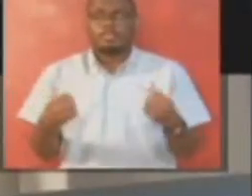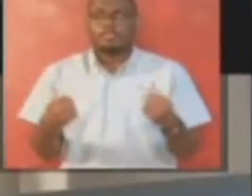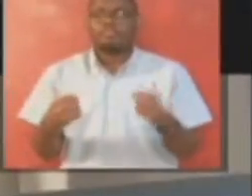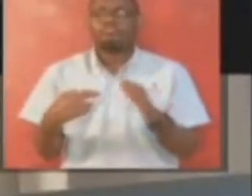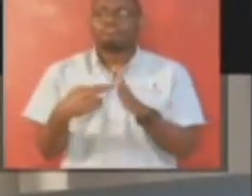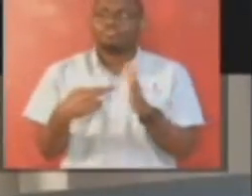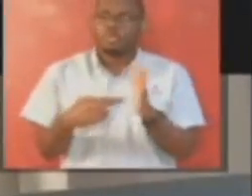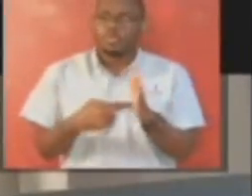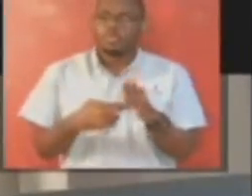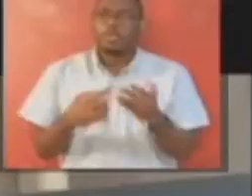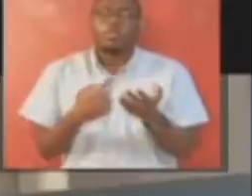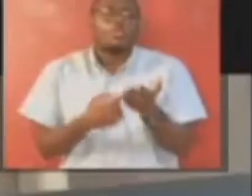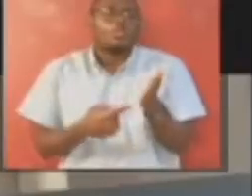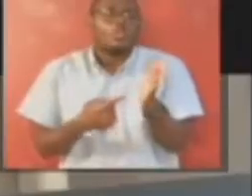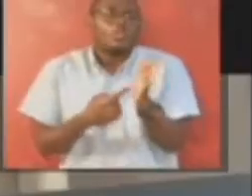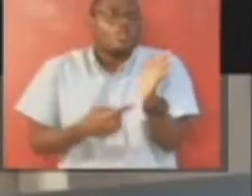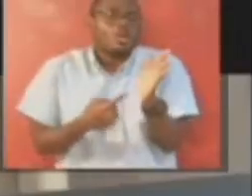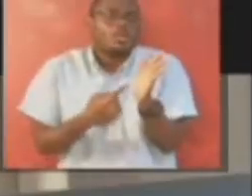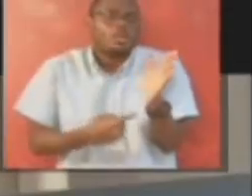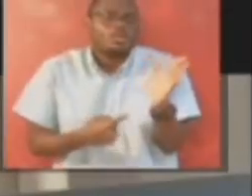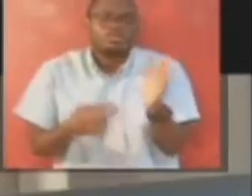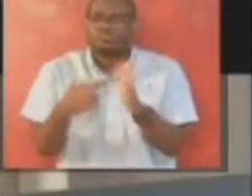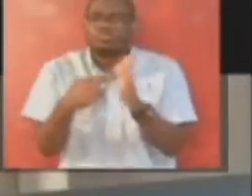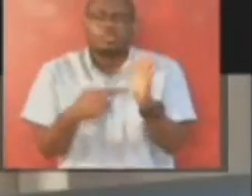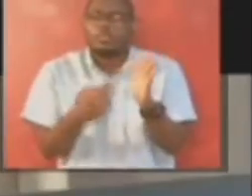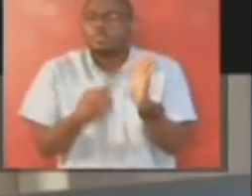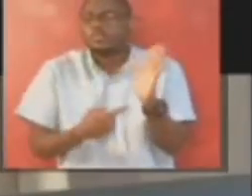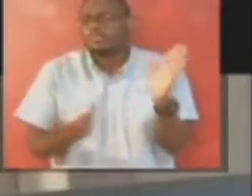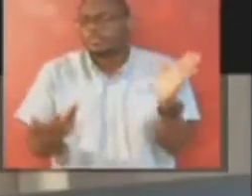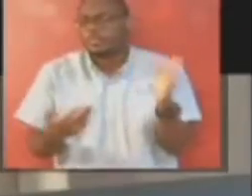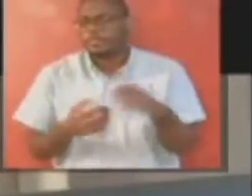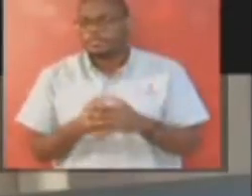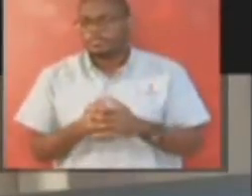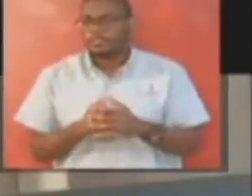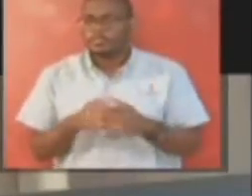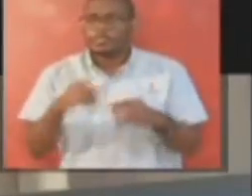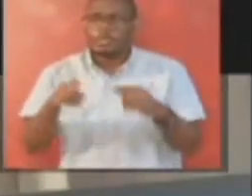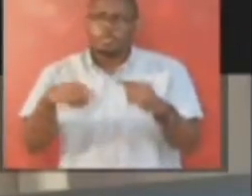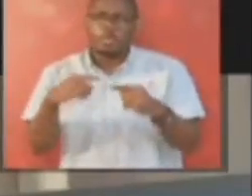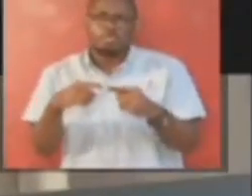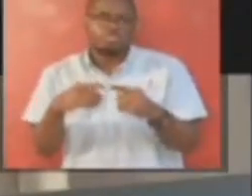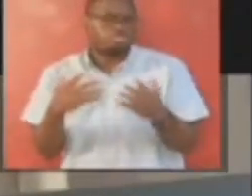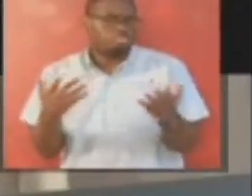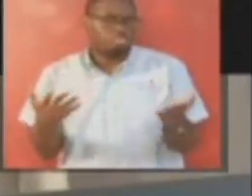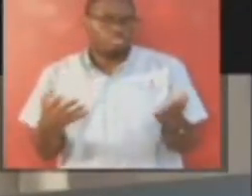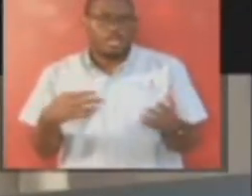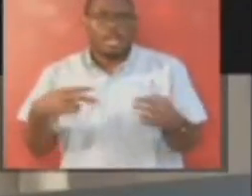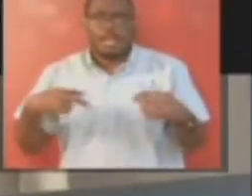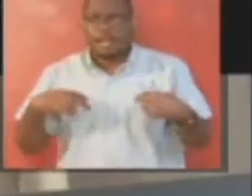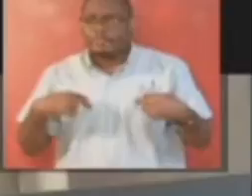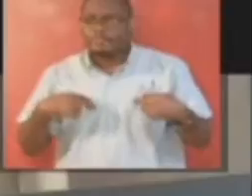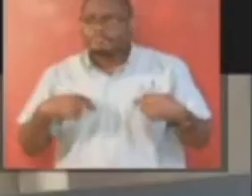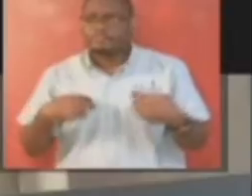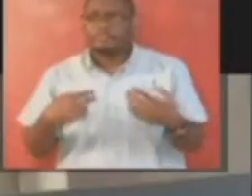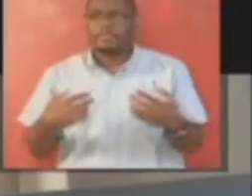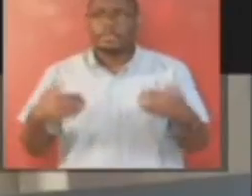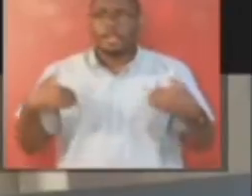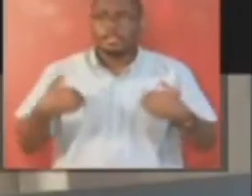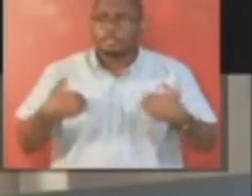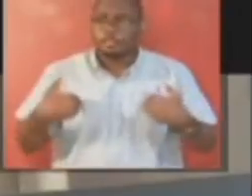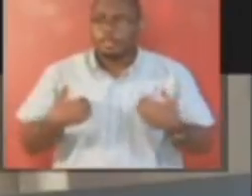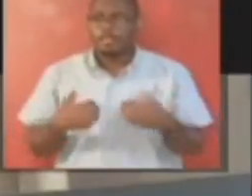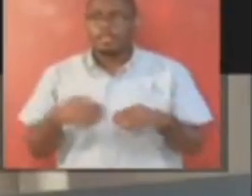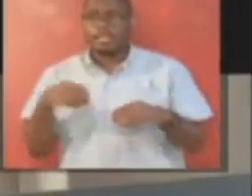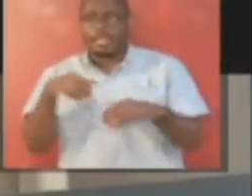be the preferred guidelines for conveying of domesticated animals in private vehicles? I've seen instances where